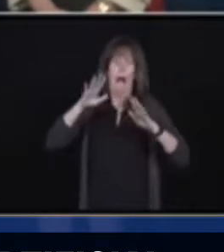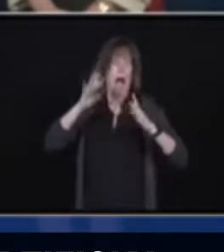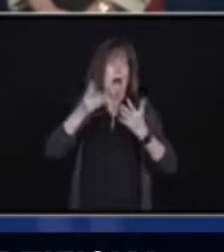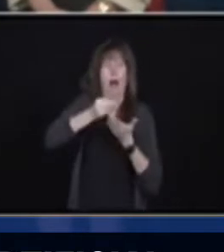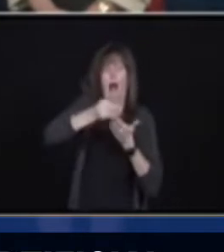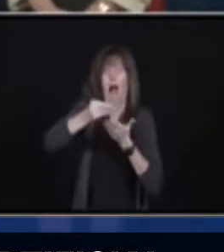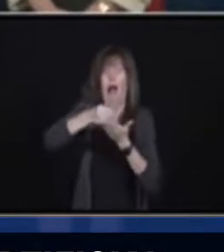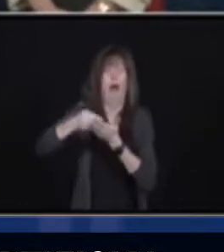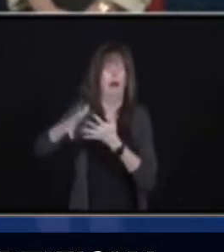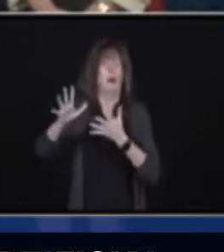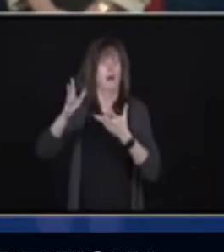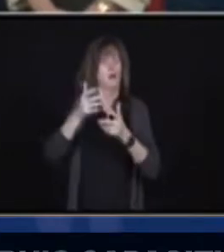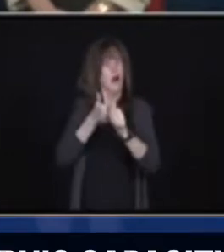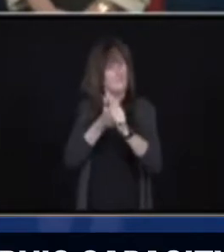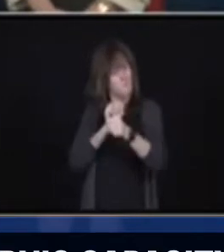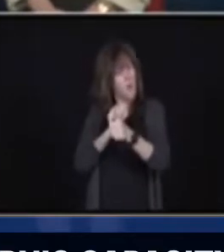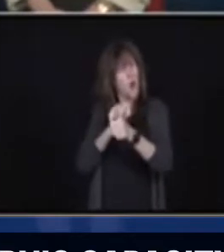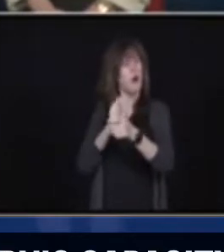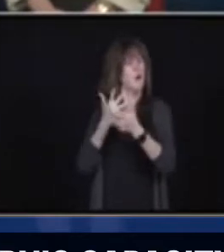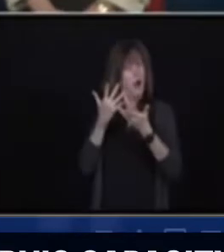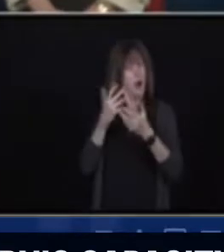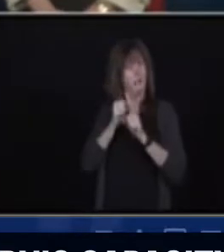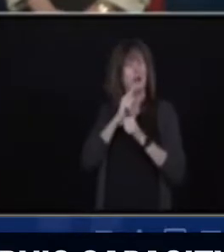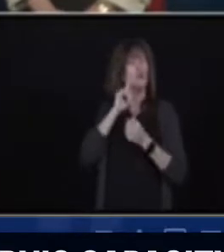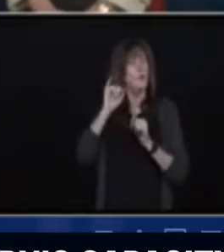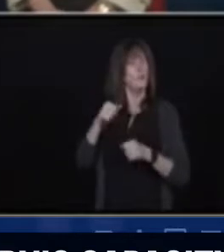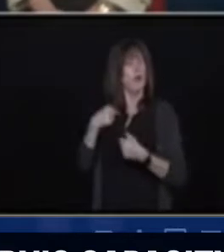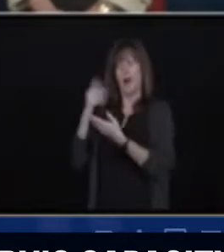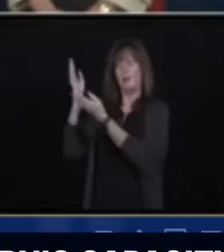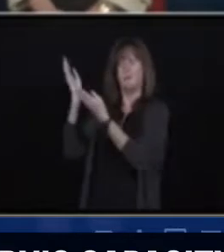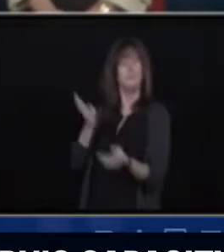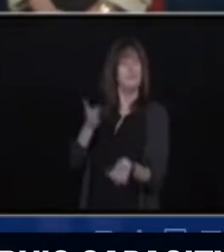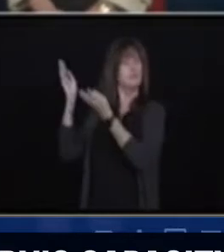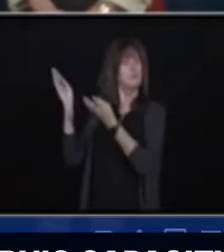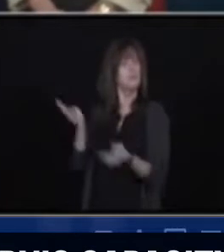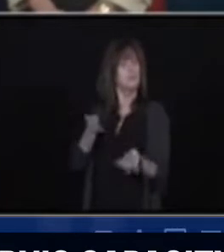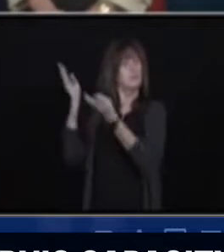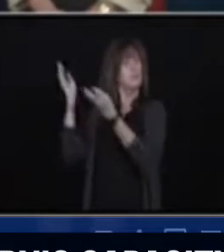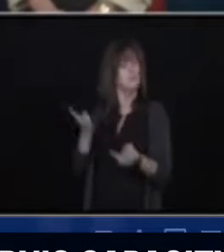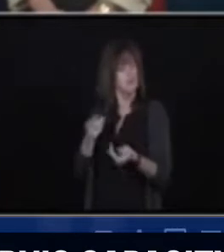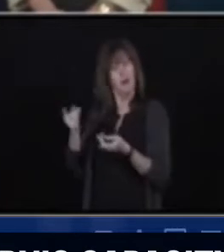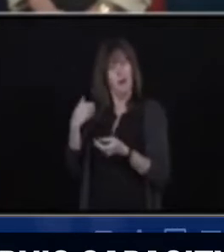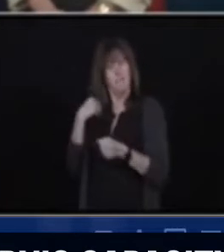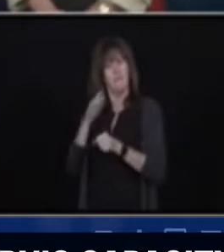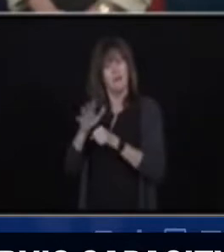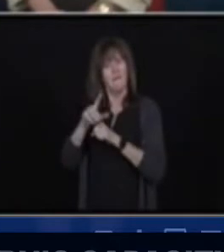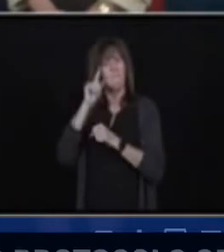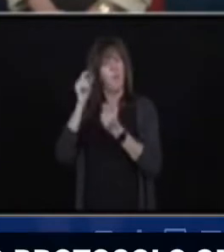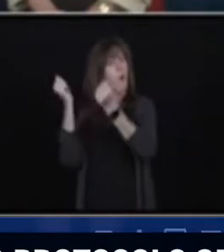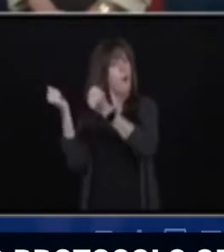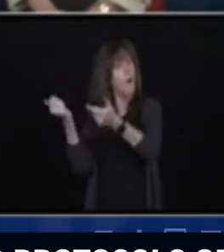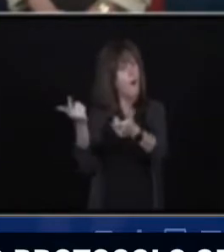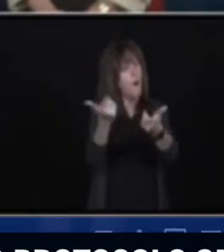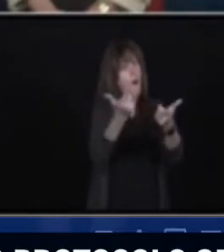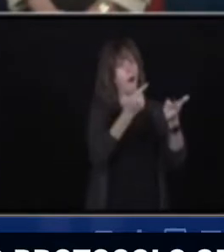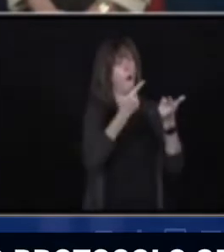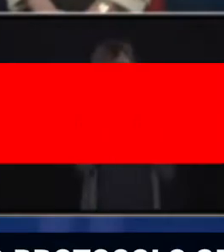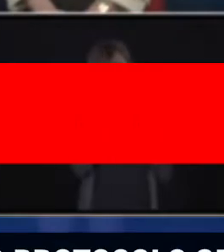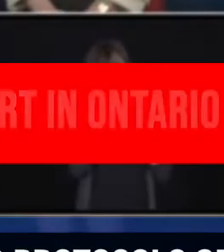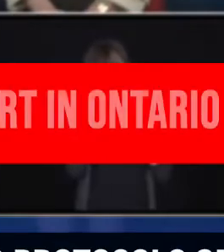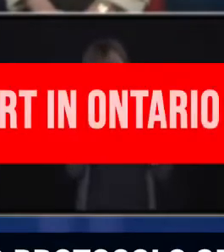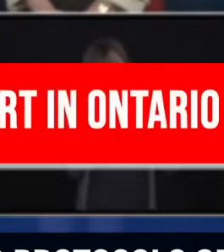sure that supply chains are not impacted and there's enough for everyone. I know this is difficult news today. It's not